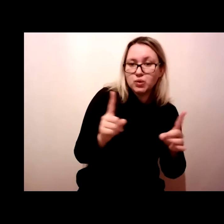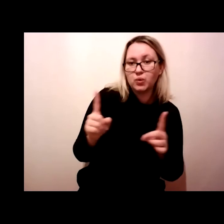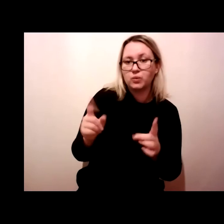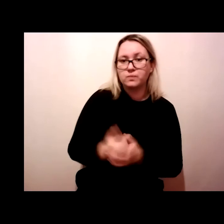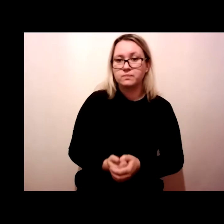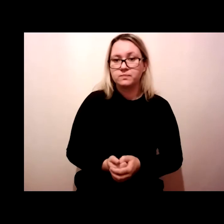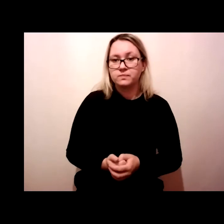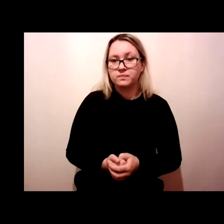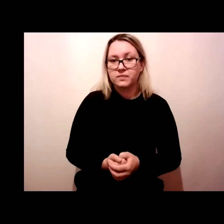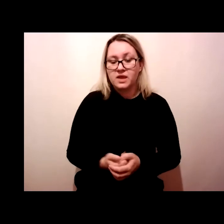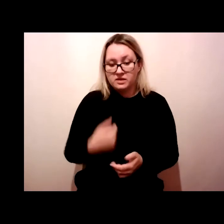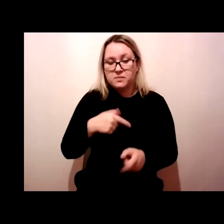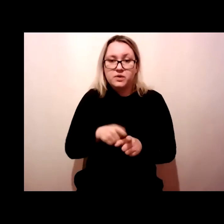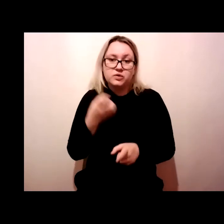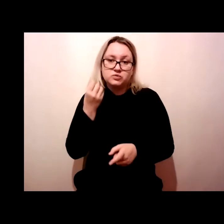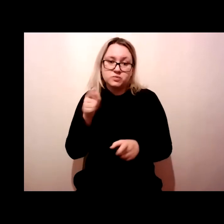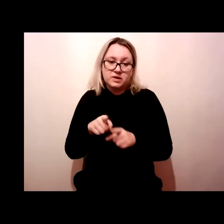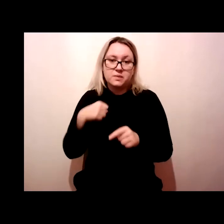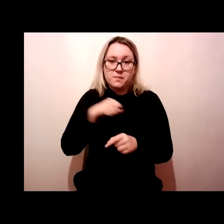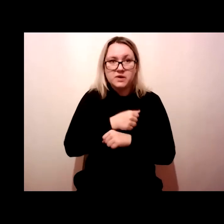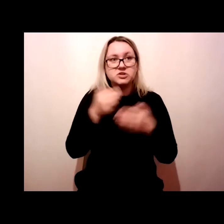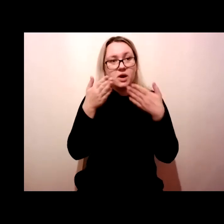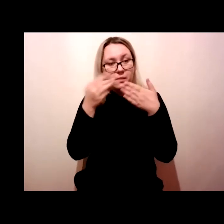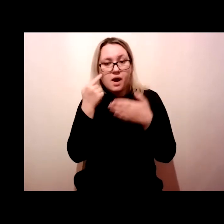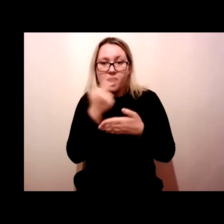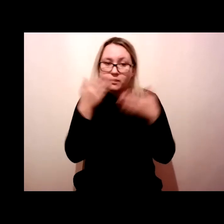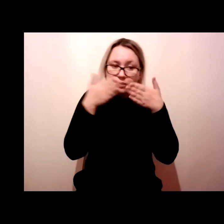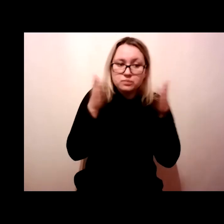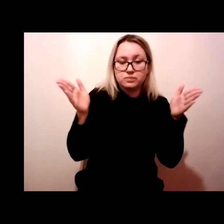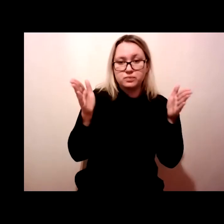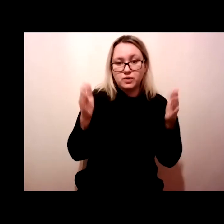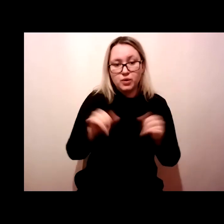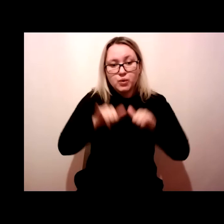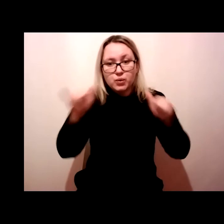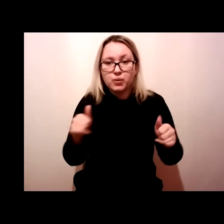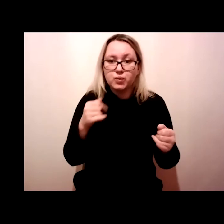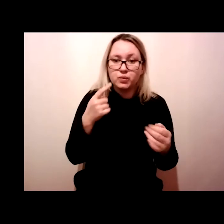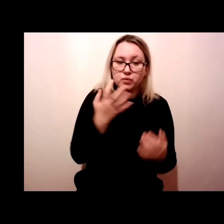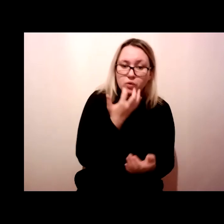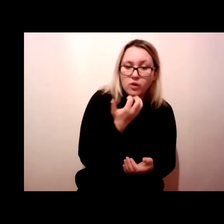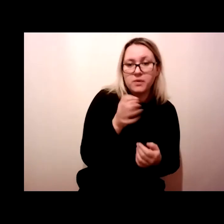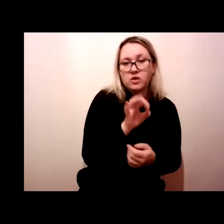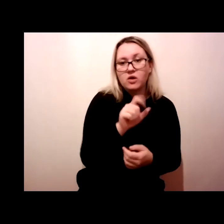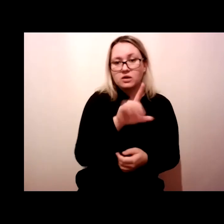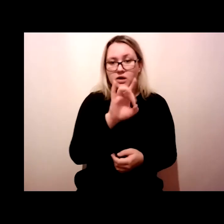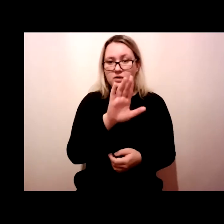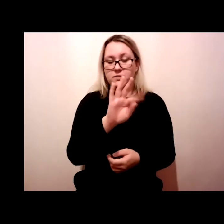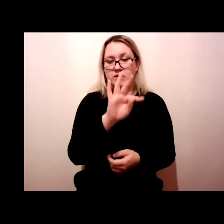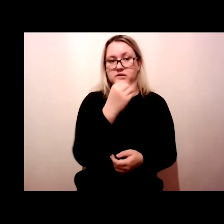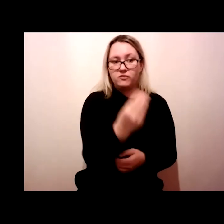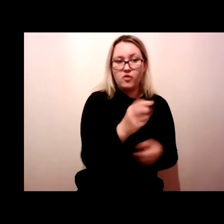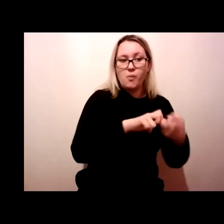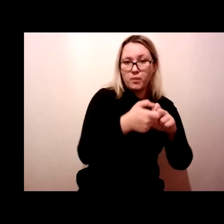And each of them is going to feel safe and secure if our reaction towards them is